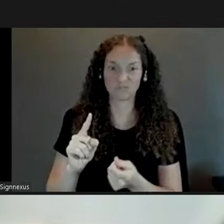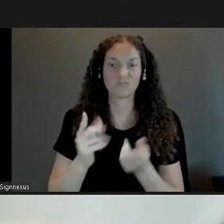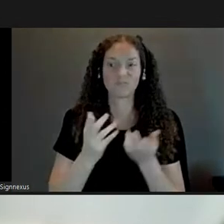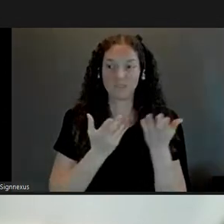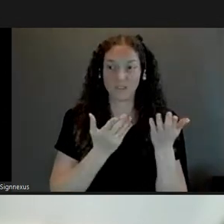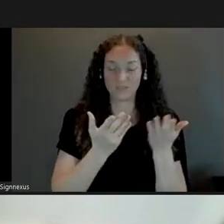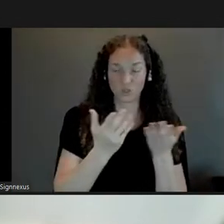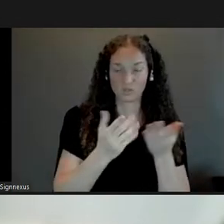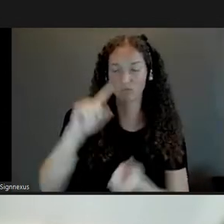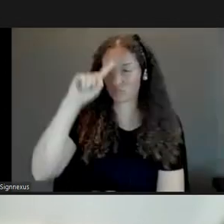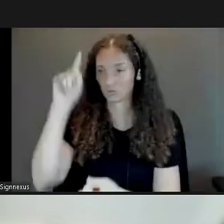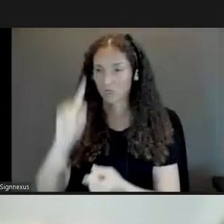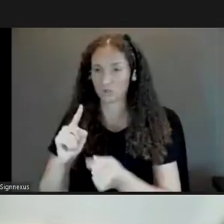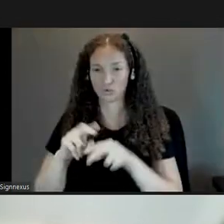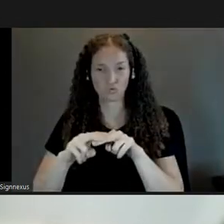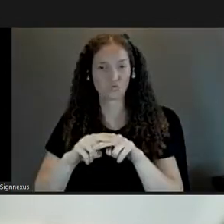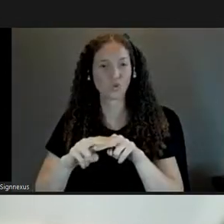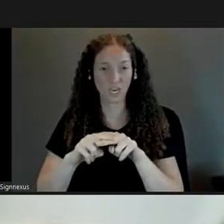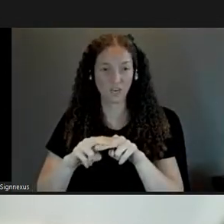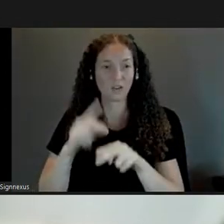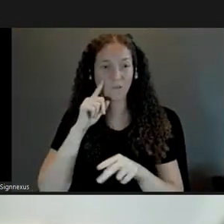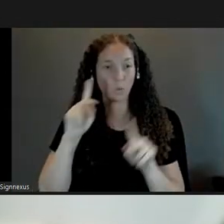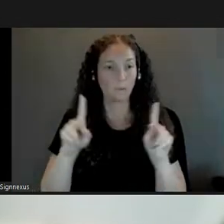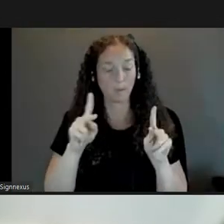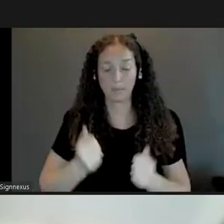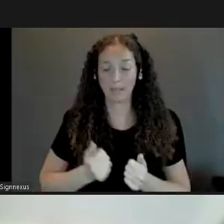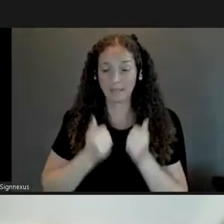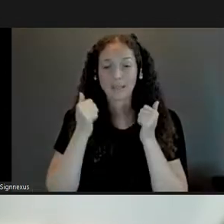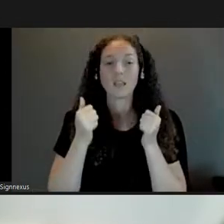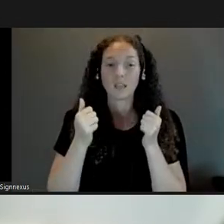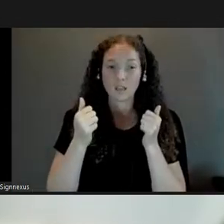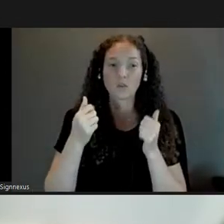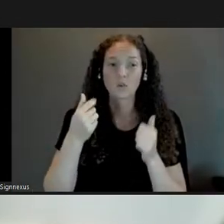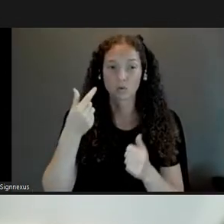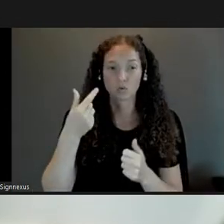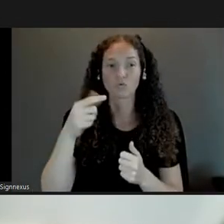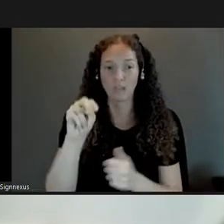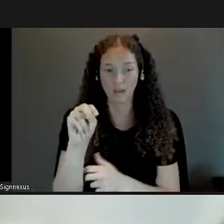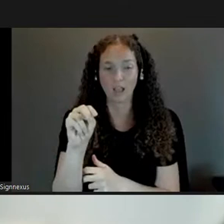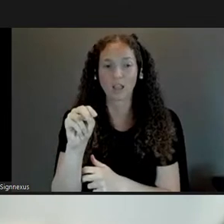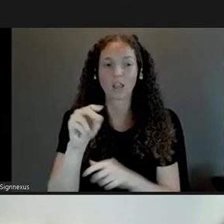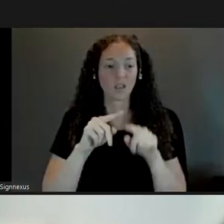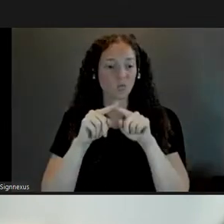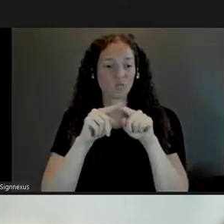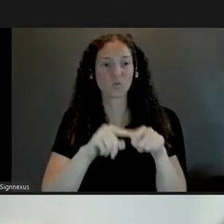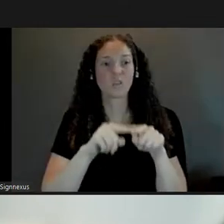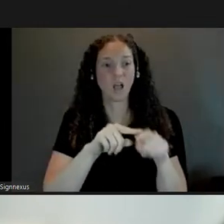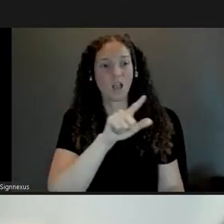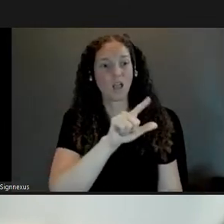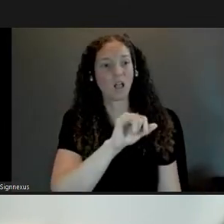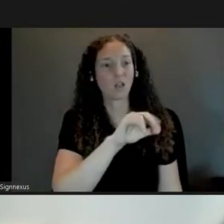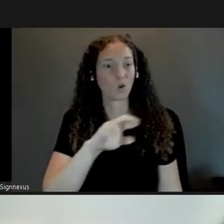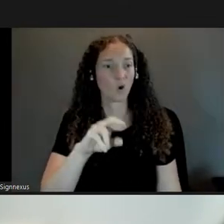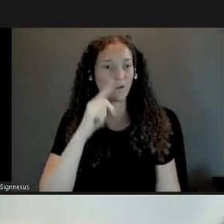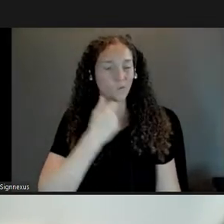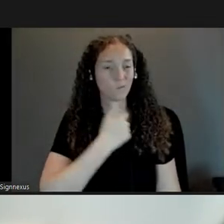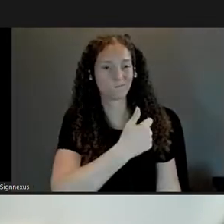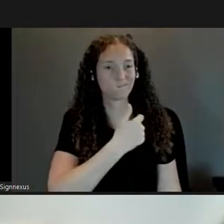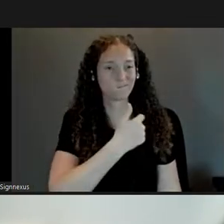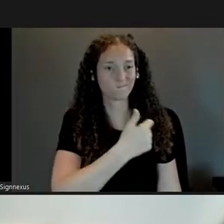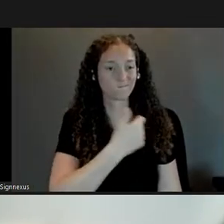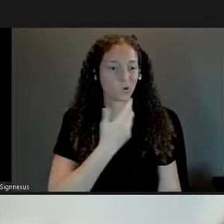those individuals who live in Great Neck and rely on the Long Island Railroad to get to work. That said, there's